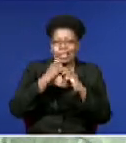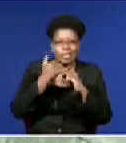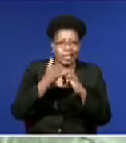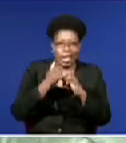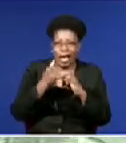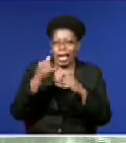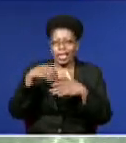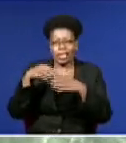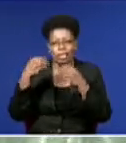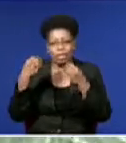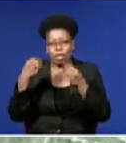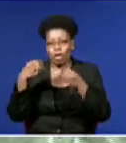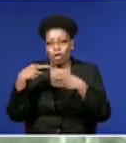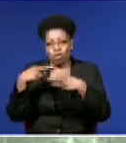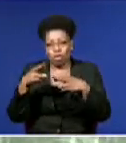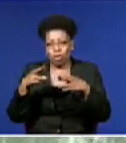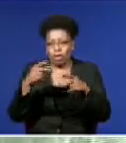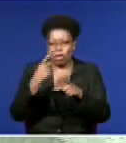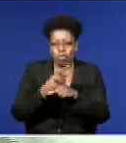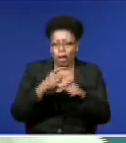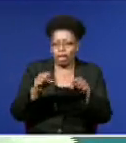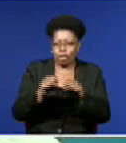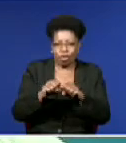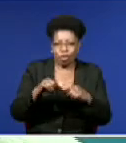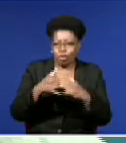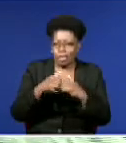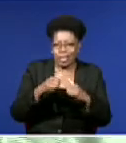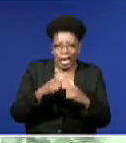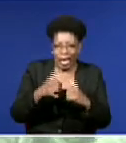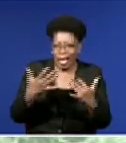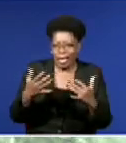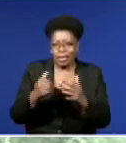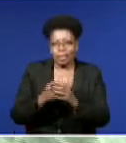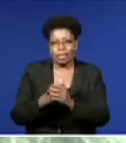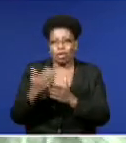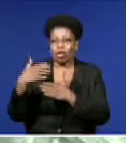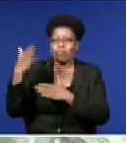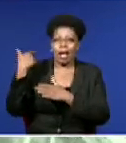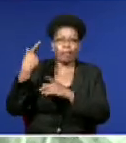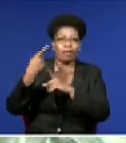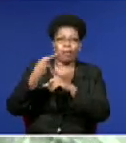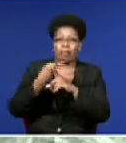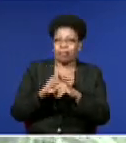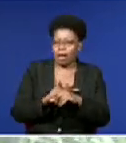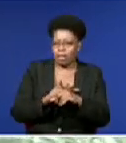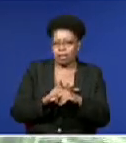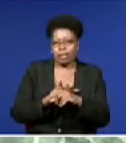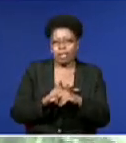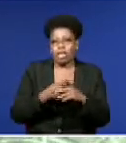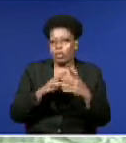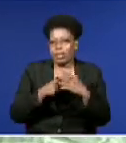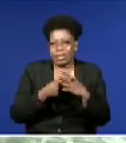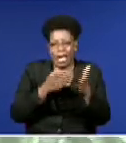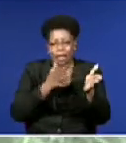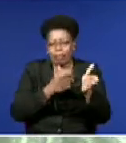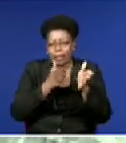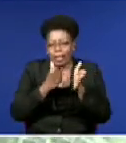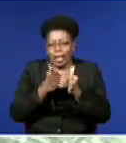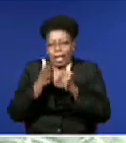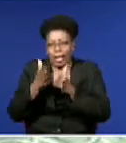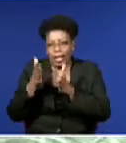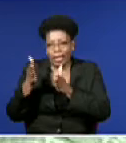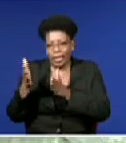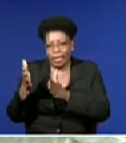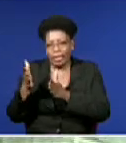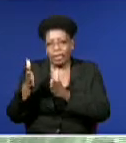the storage room and the right shoe size and these type of things. So it goes back for months, literally. We start planning and